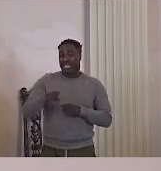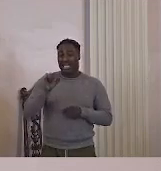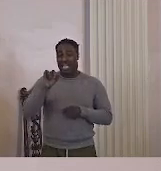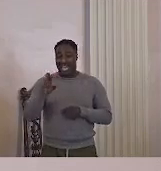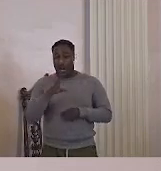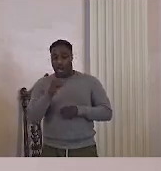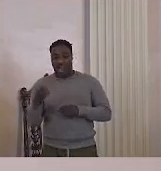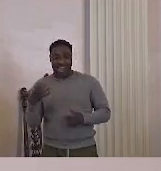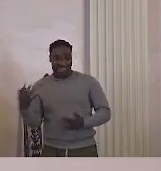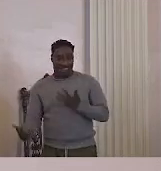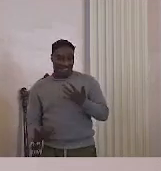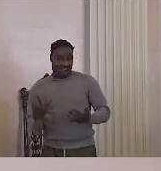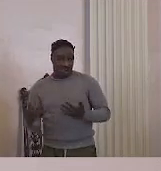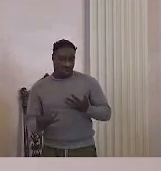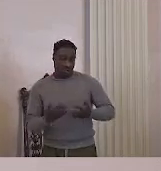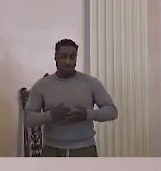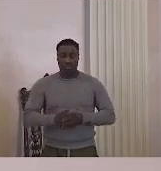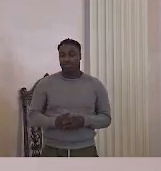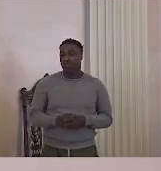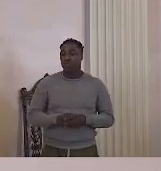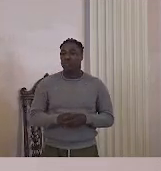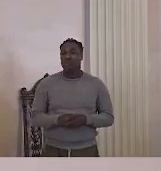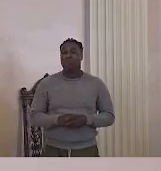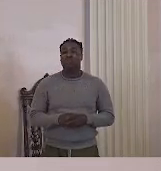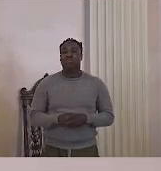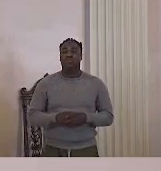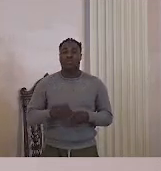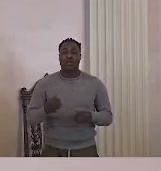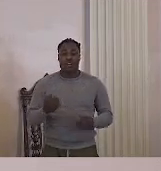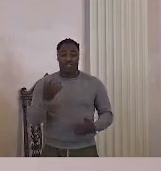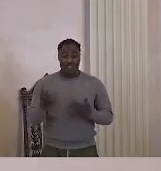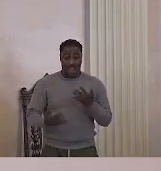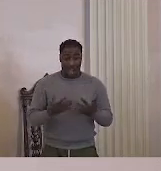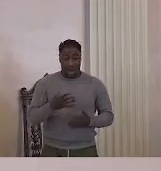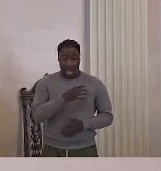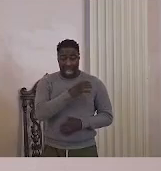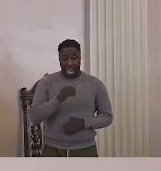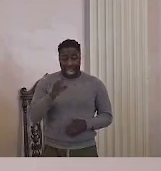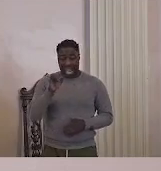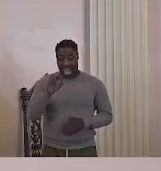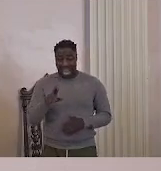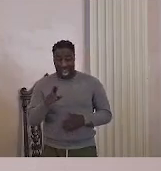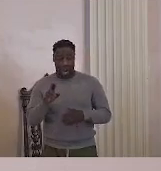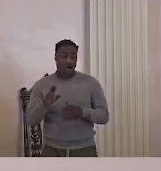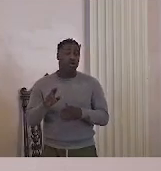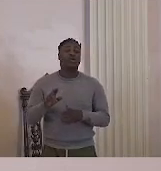and fire. The fire and air energies of youth are also